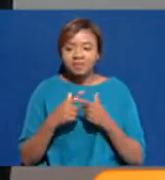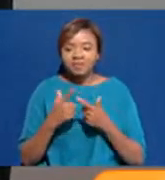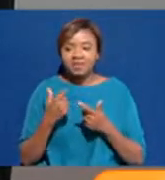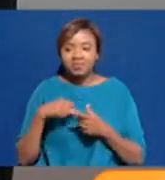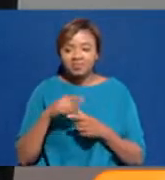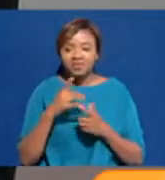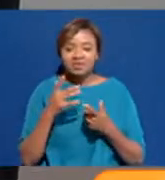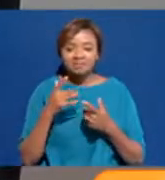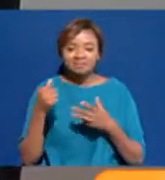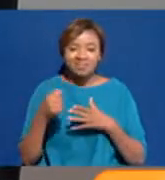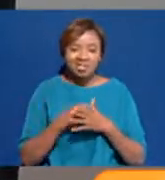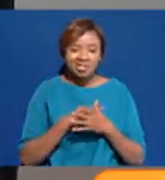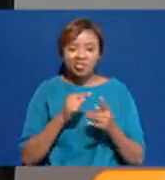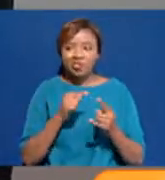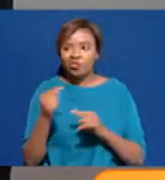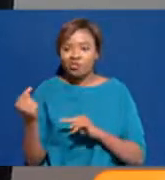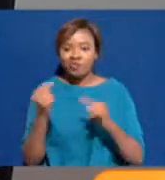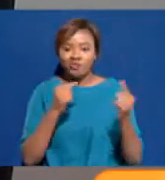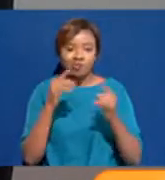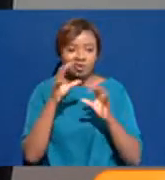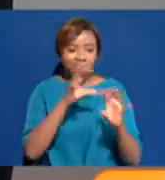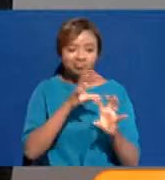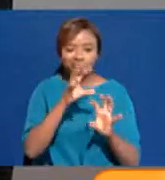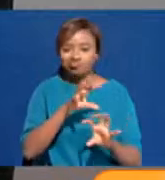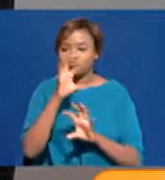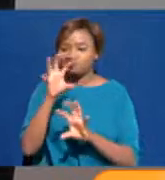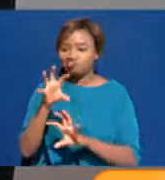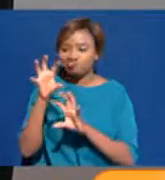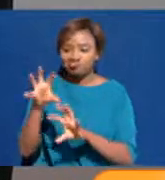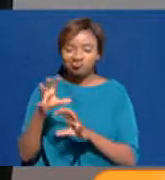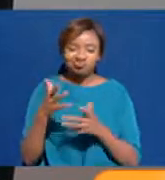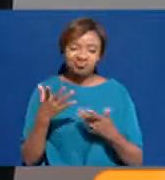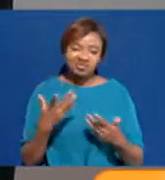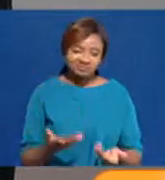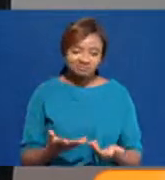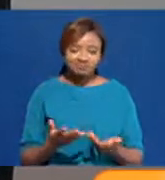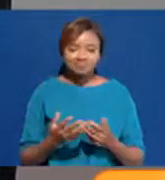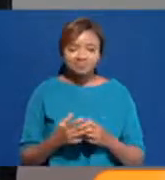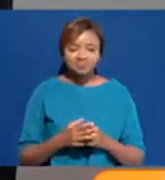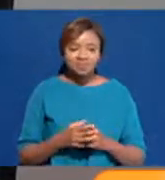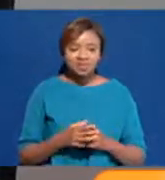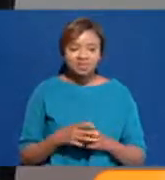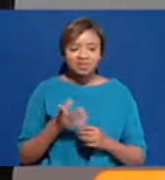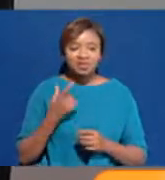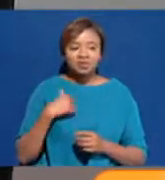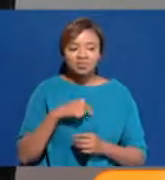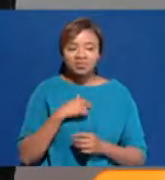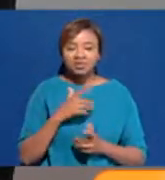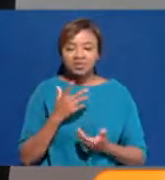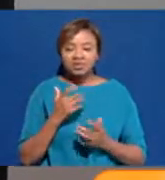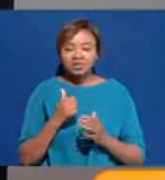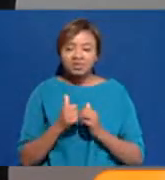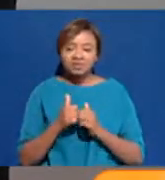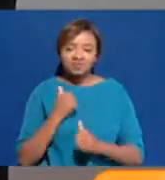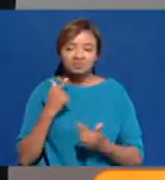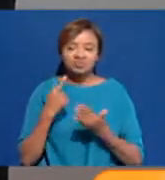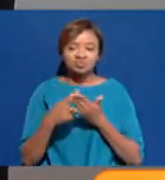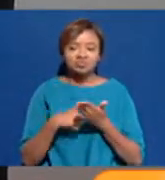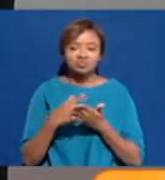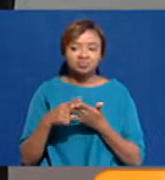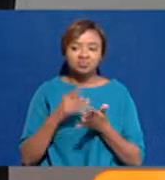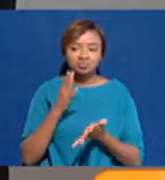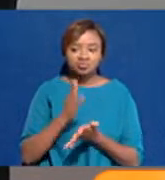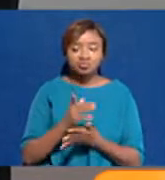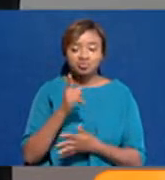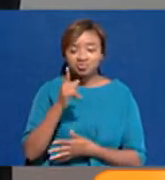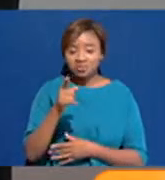and trading insults and threats and putting ourselves at a distance and refusing to dialogue. So this was a very,